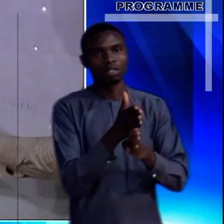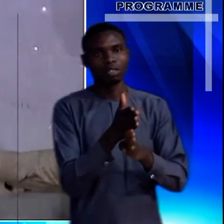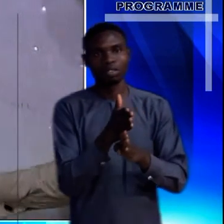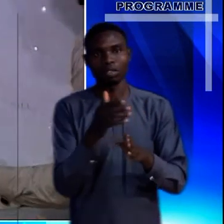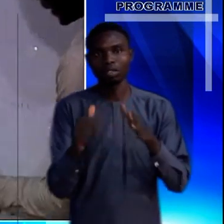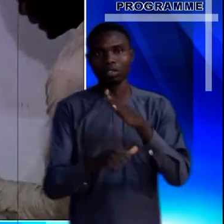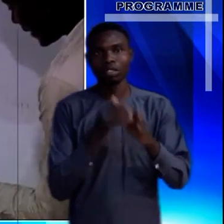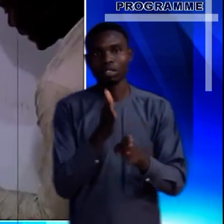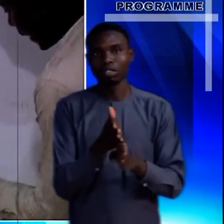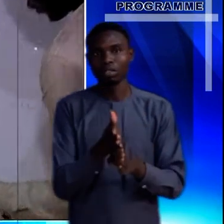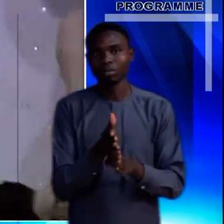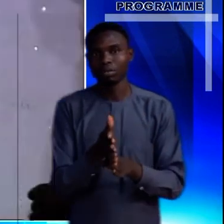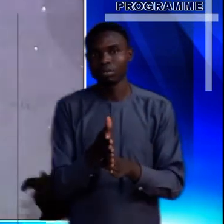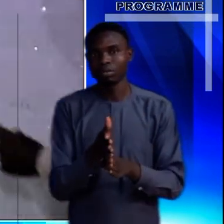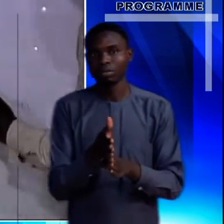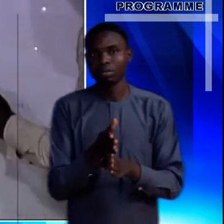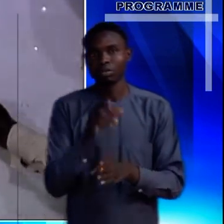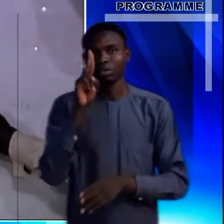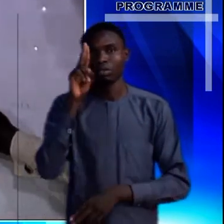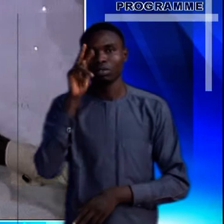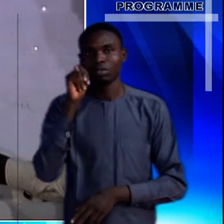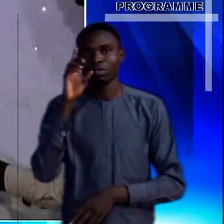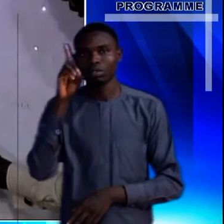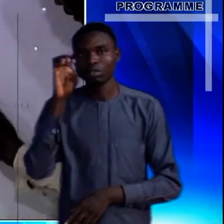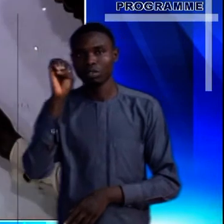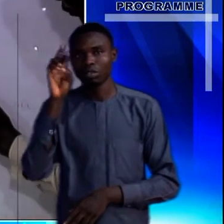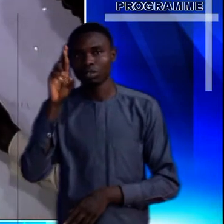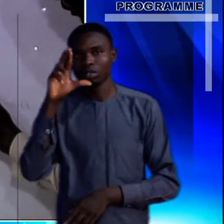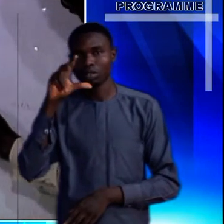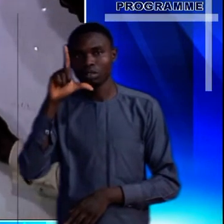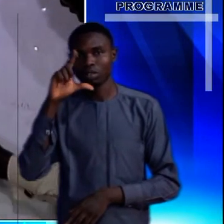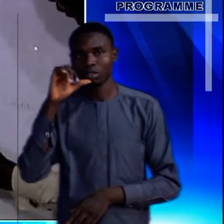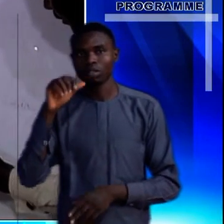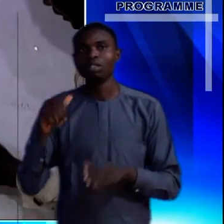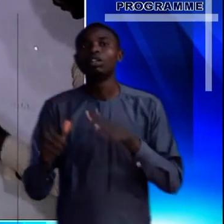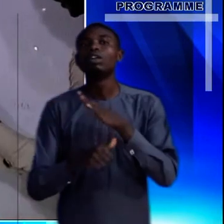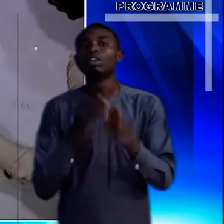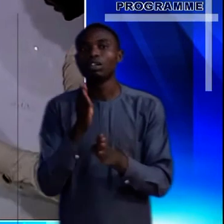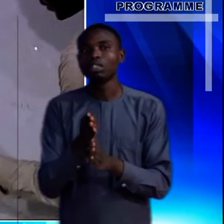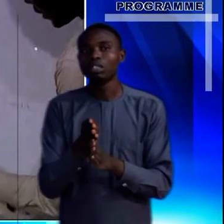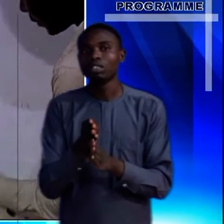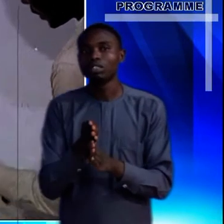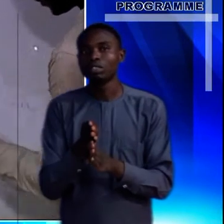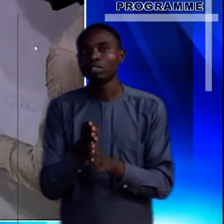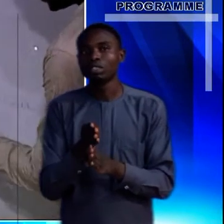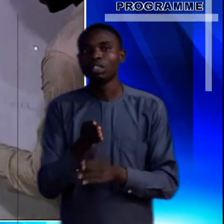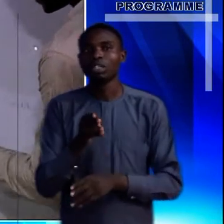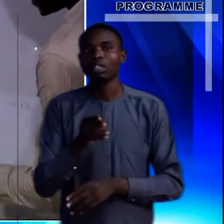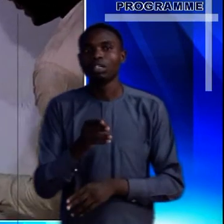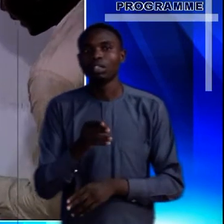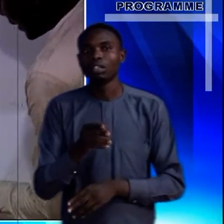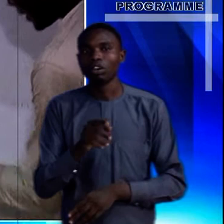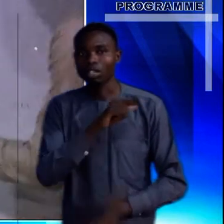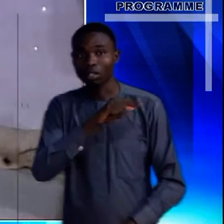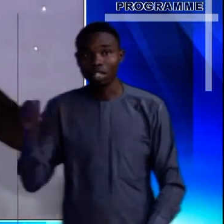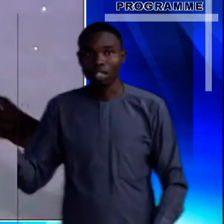minus 300, 0. Or 3 minus 0, 0 minus 0, 0, 0 minus 0, 0, 3 minus